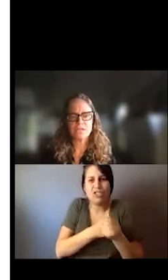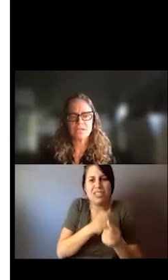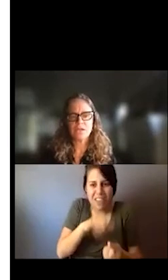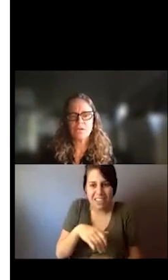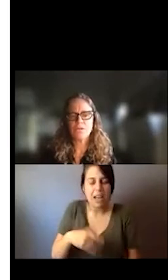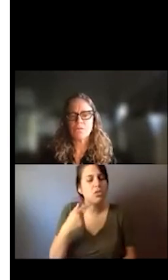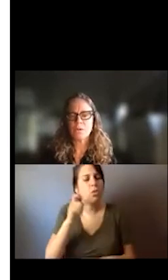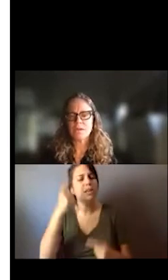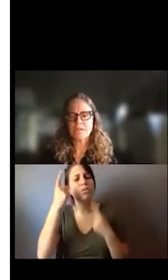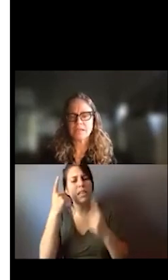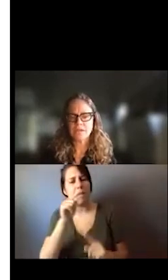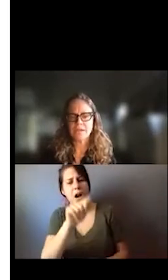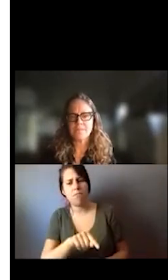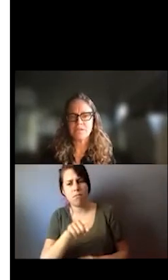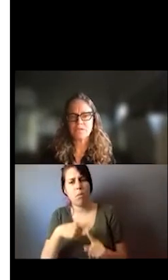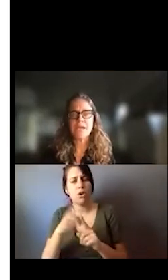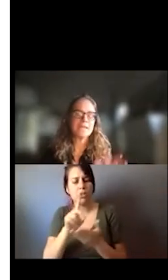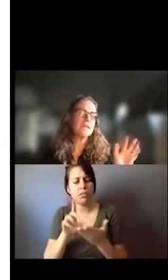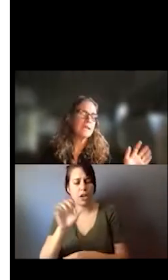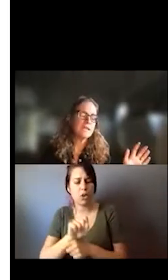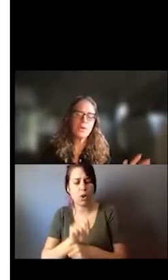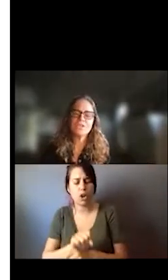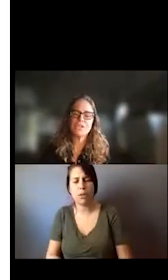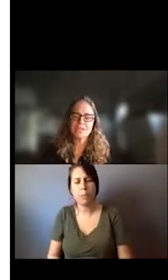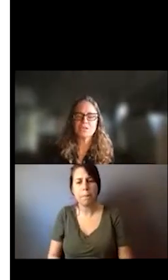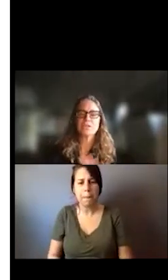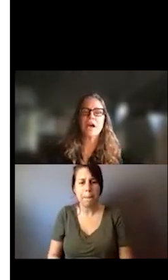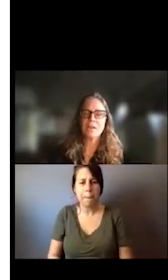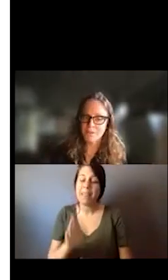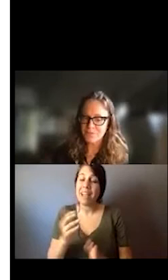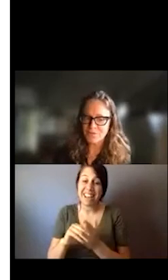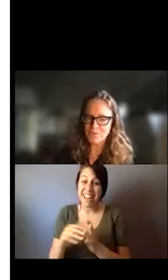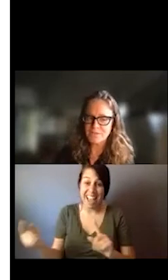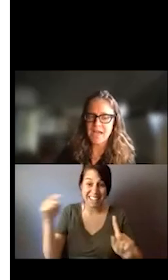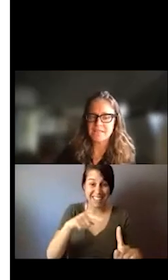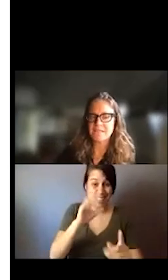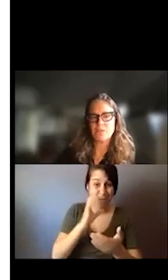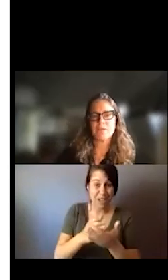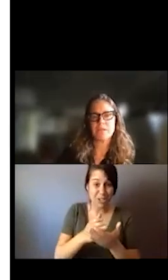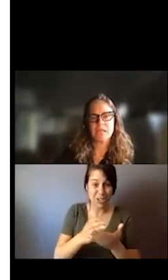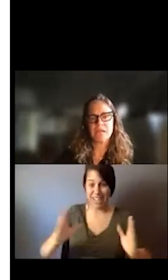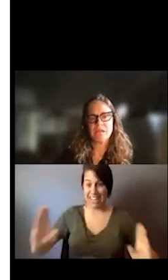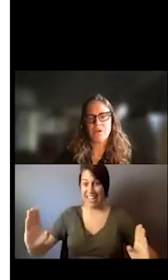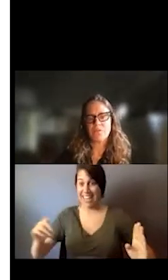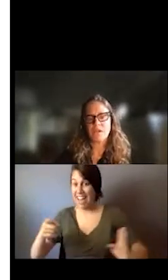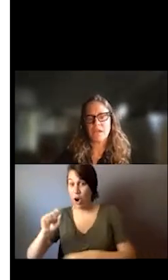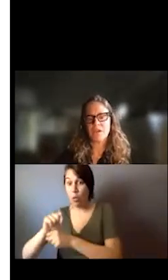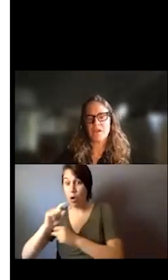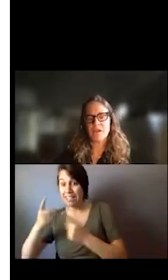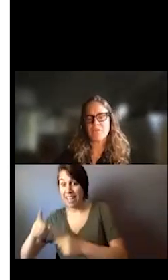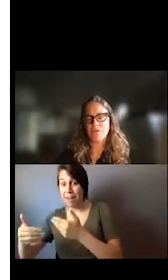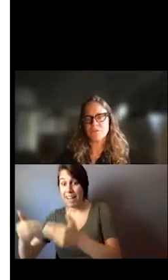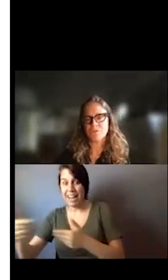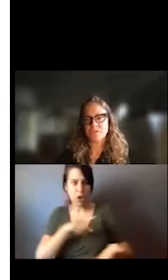about as you're designing your own work in this area. So again, the point is just that there's a lot of room for folks to add to this rapidly